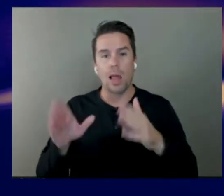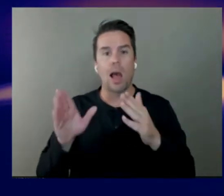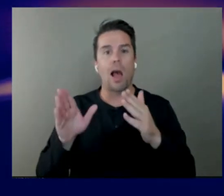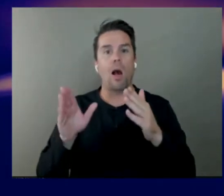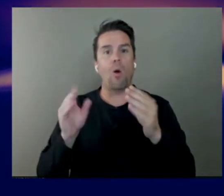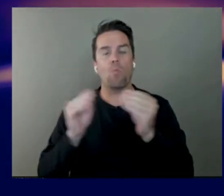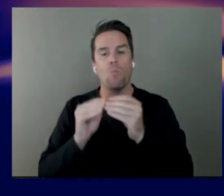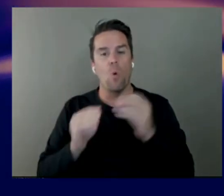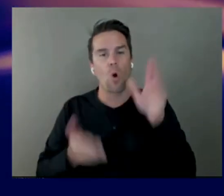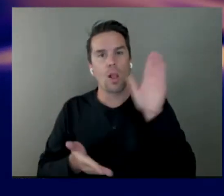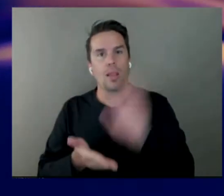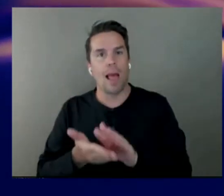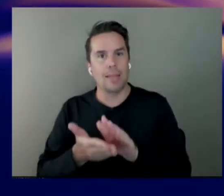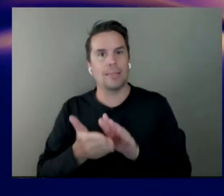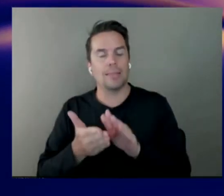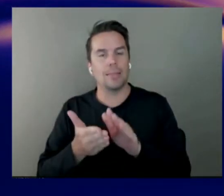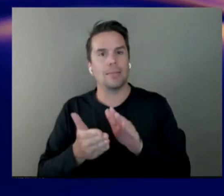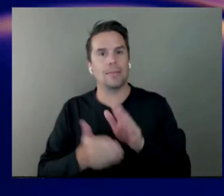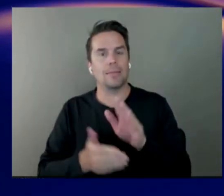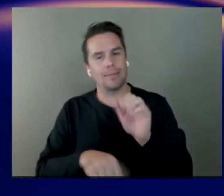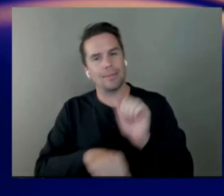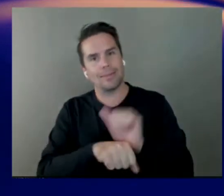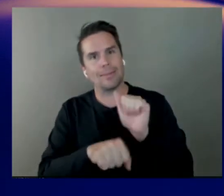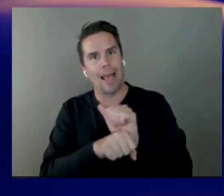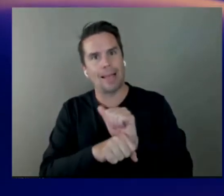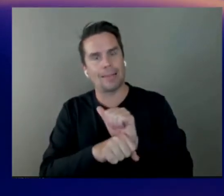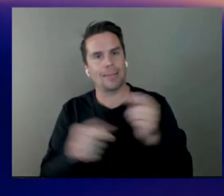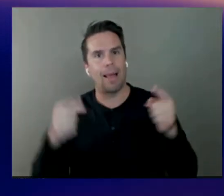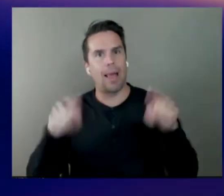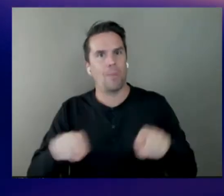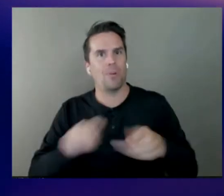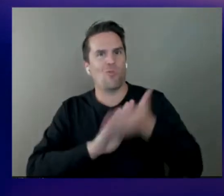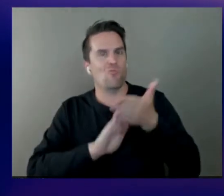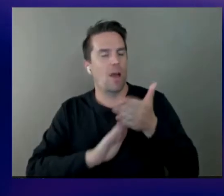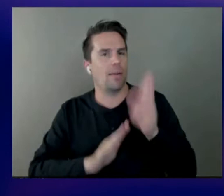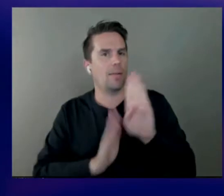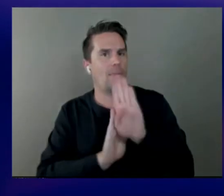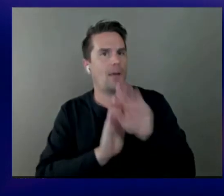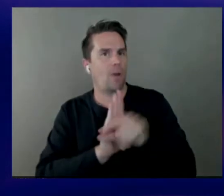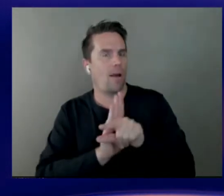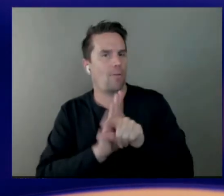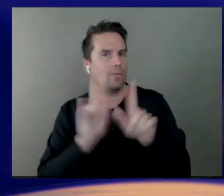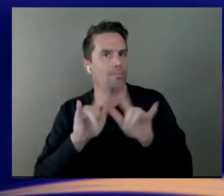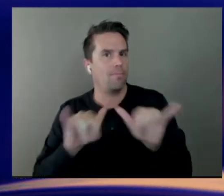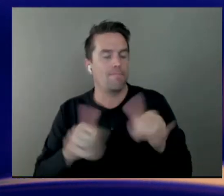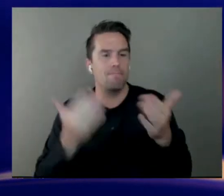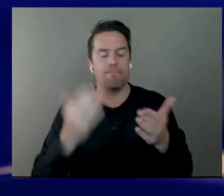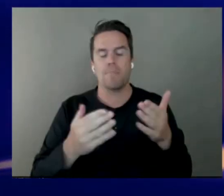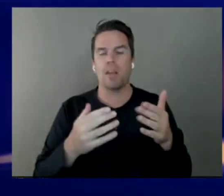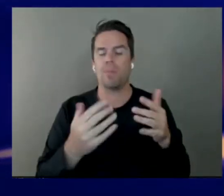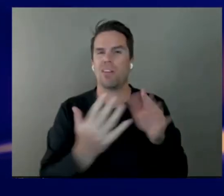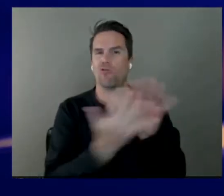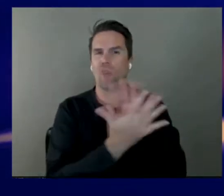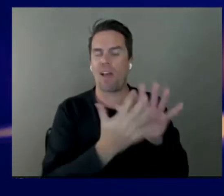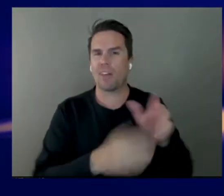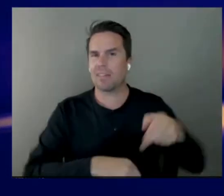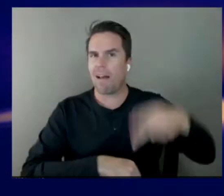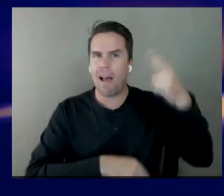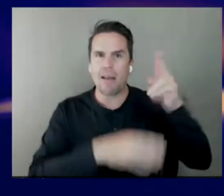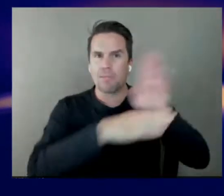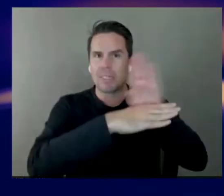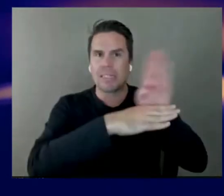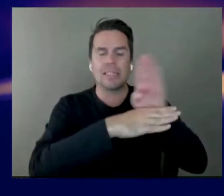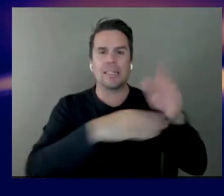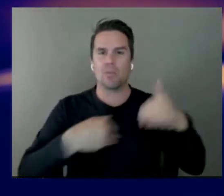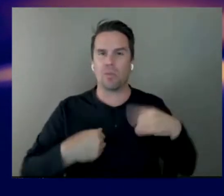simultaneous background tasks that your application is allowed to do. You know, it might be busy time and you have an expensive thing that's going